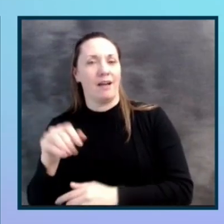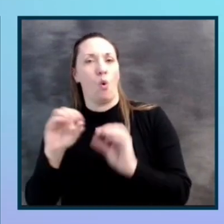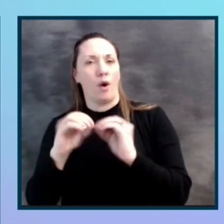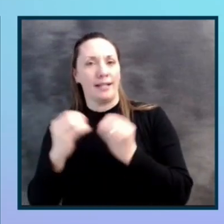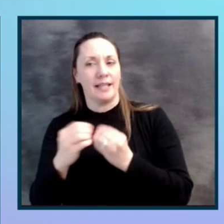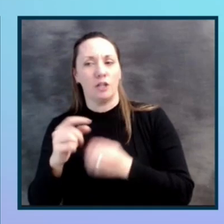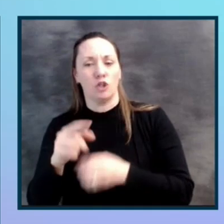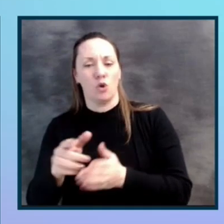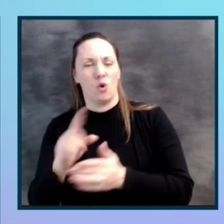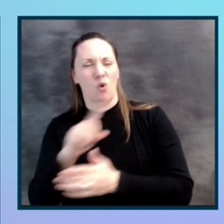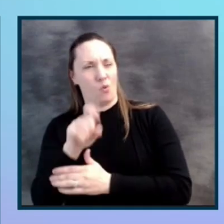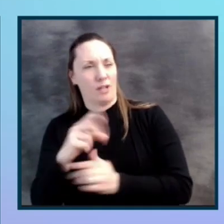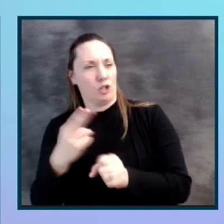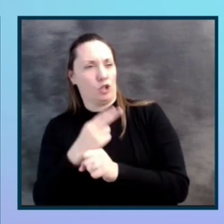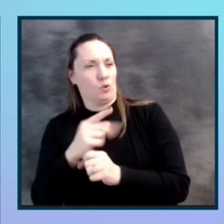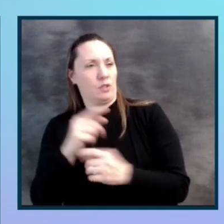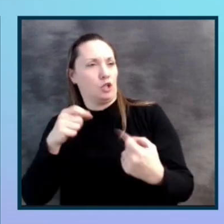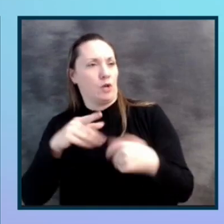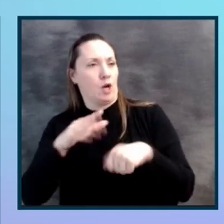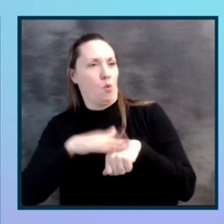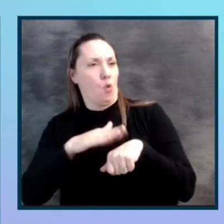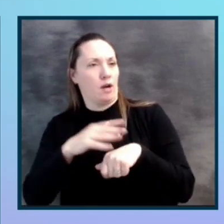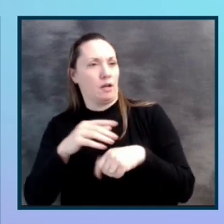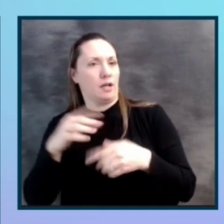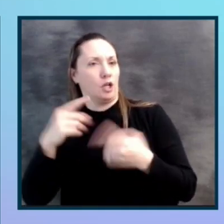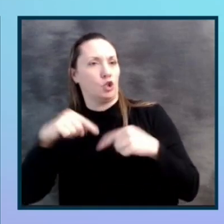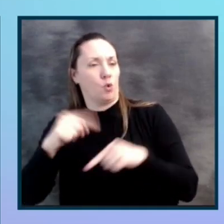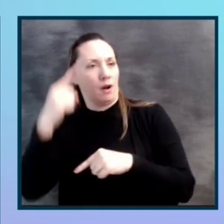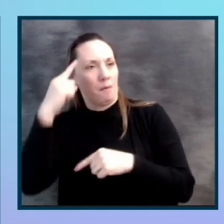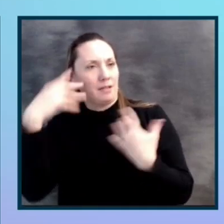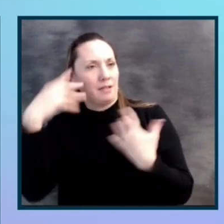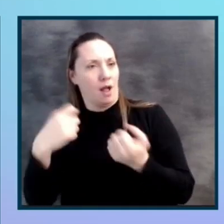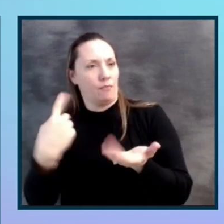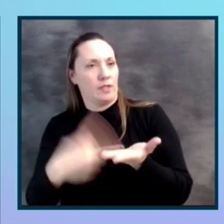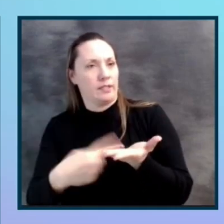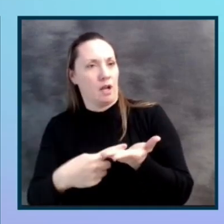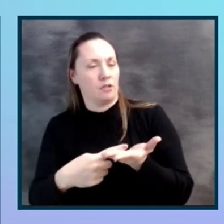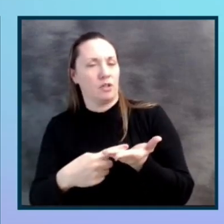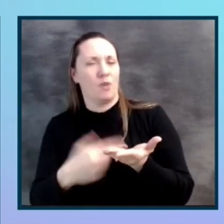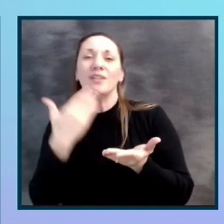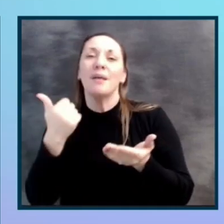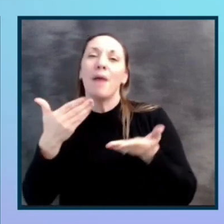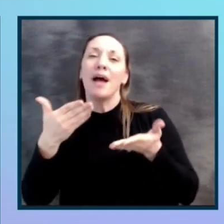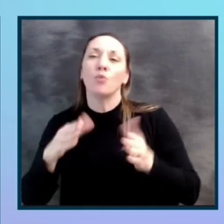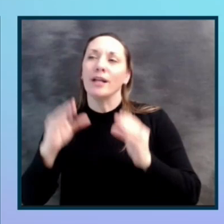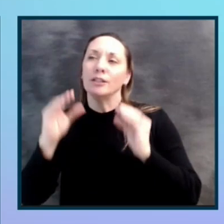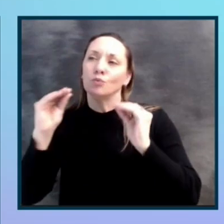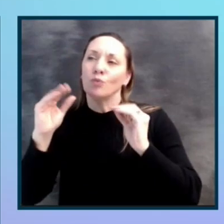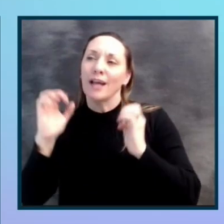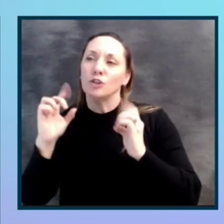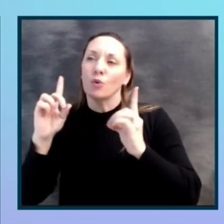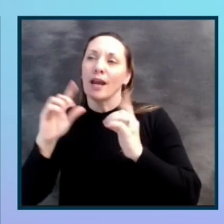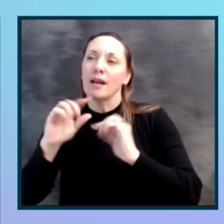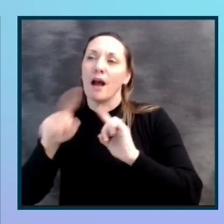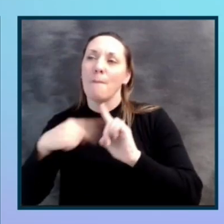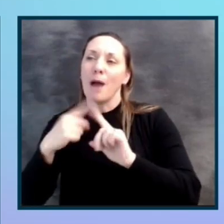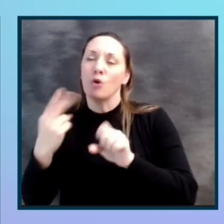questioned using trigger warnings in a mental health discussion. What's the best way to educate about using them?